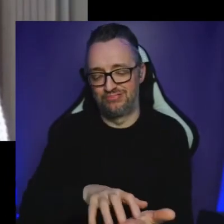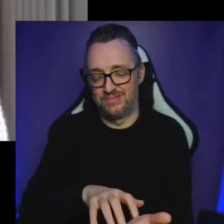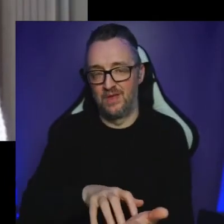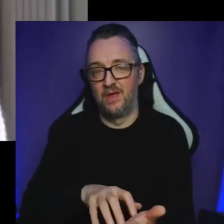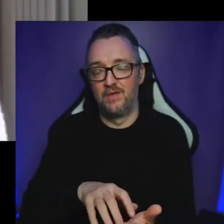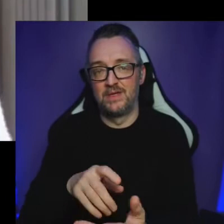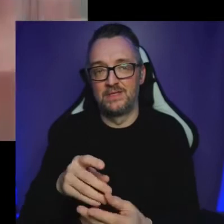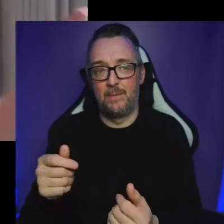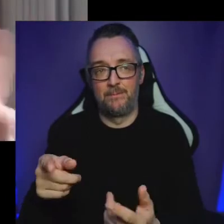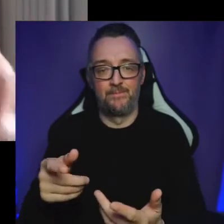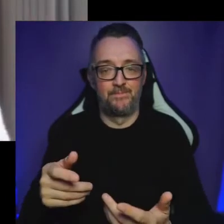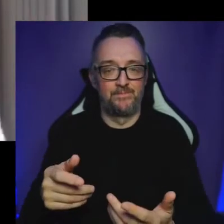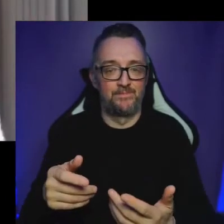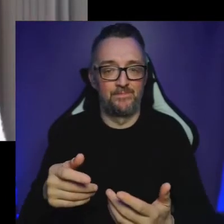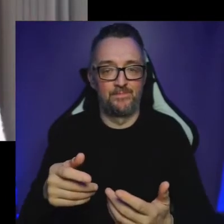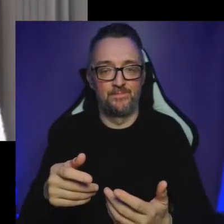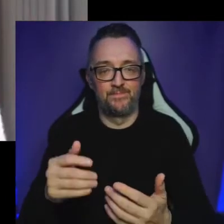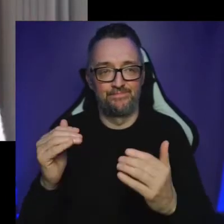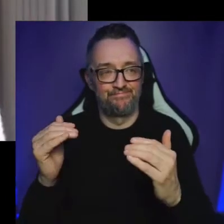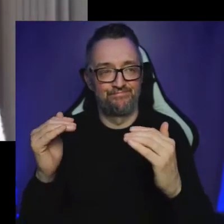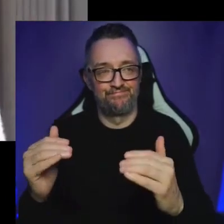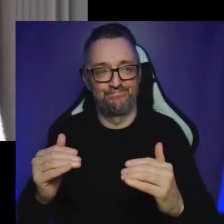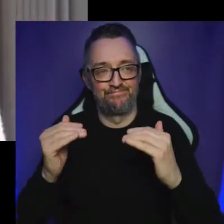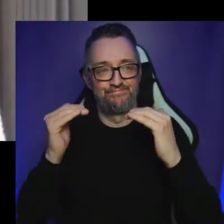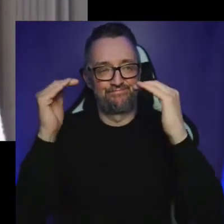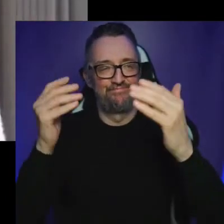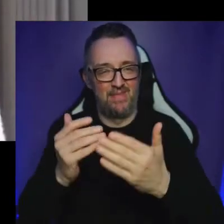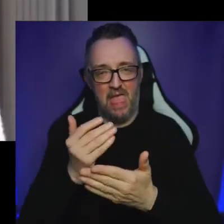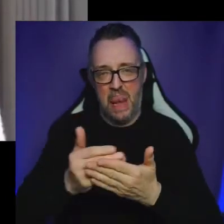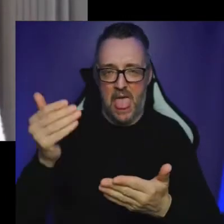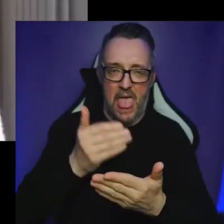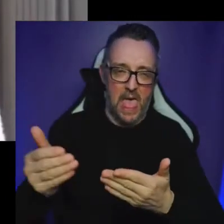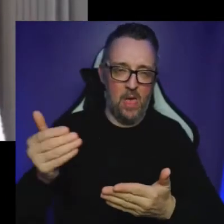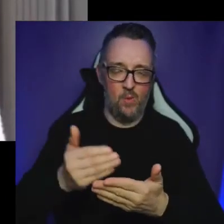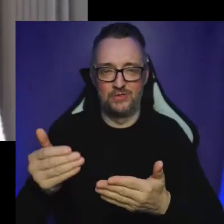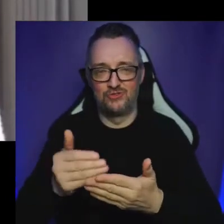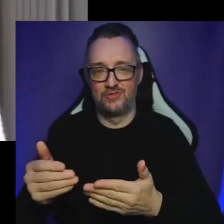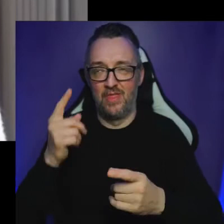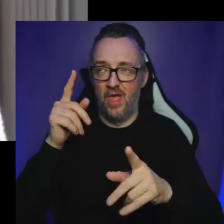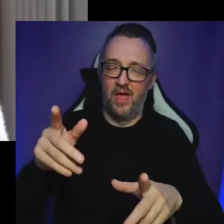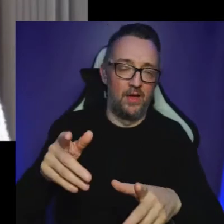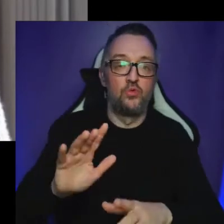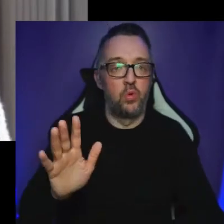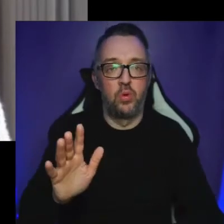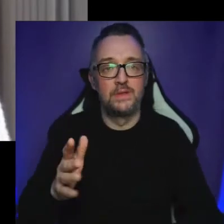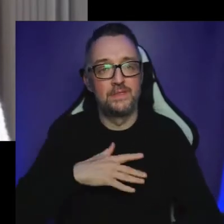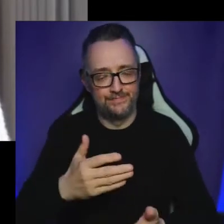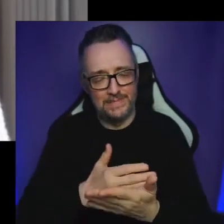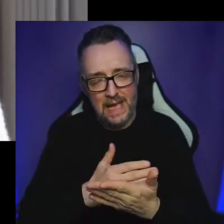some perceived kind of great convoluted language god that we might love.